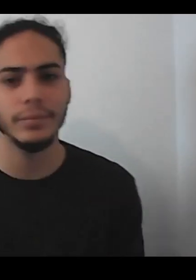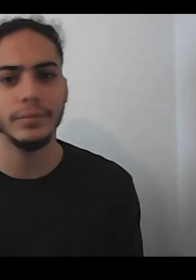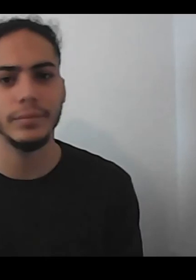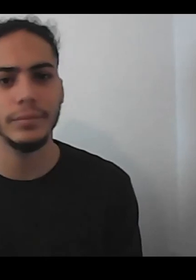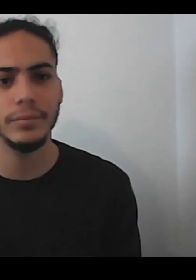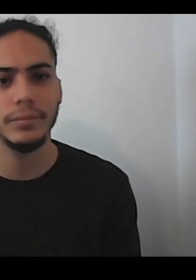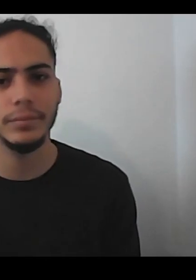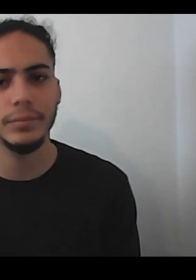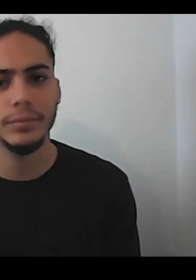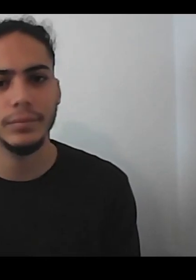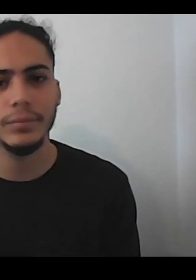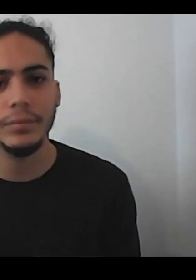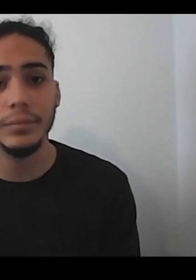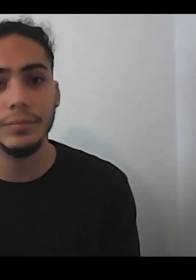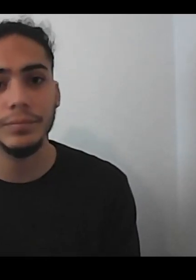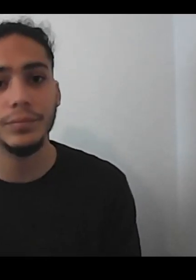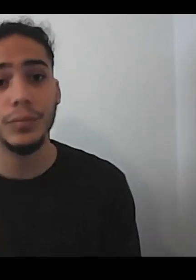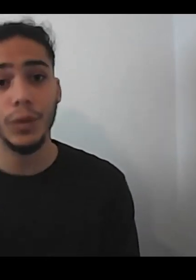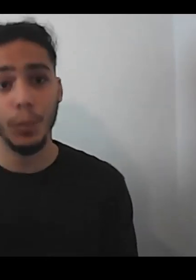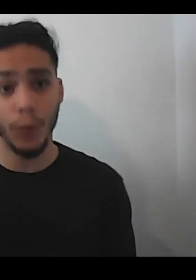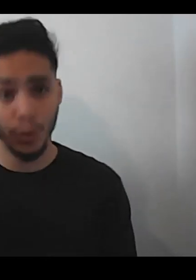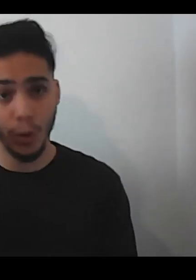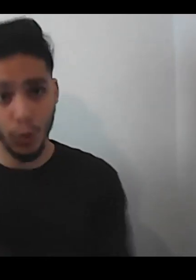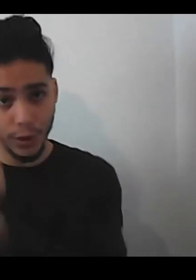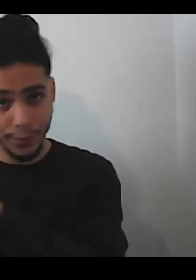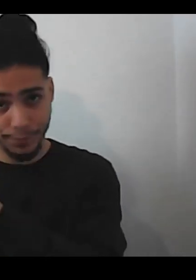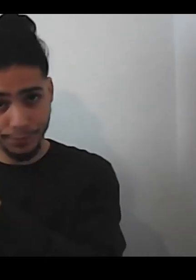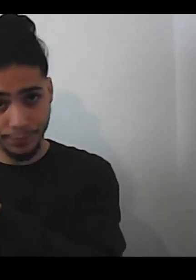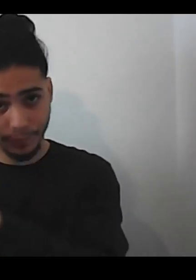And one more thing,